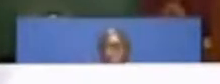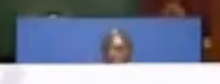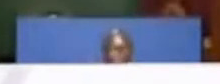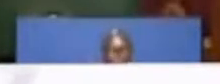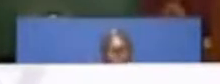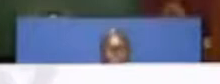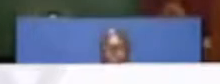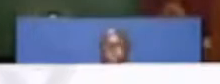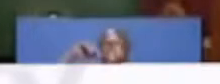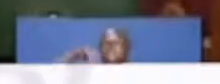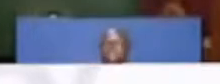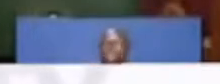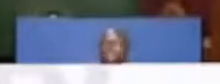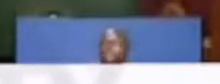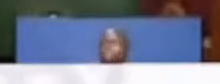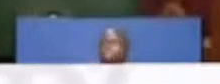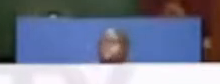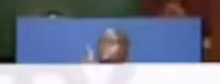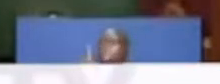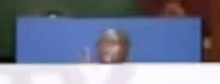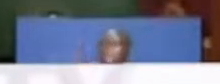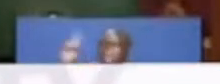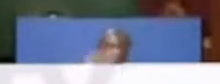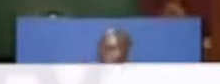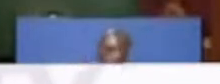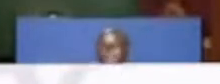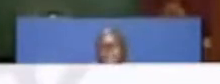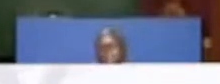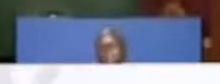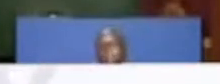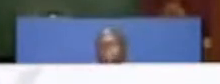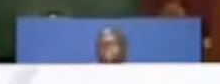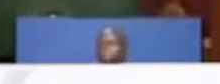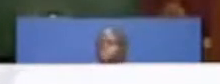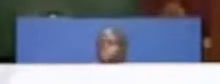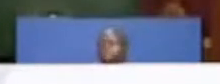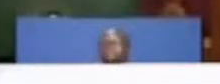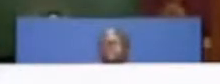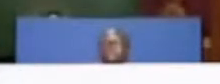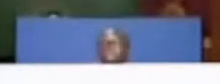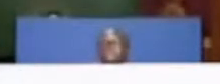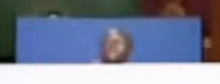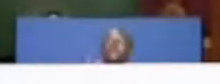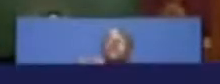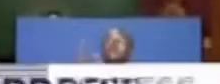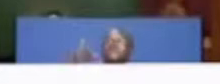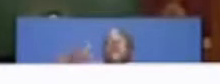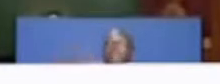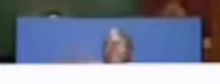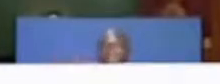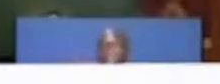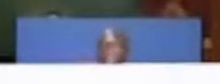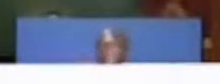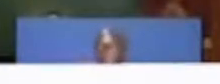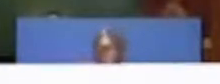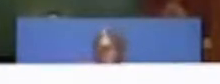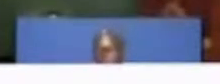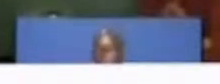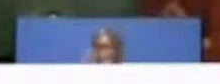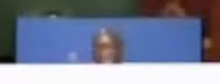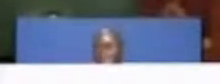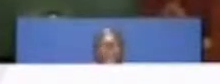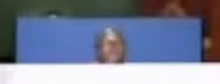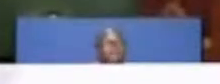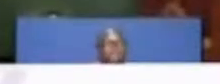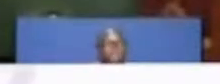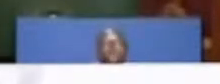took one vessel days to offload its fuels. This meant that other vessels